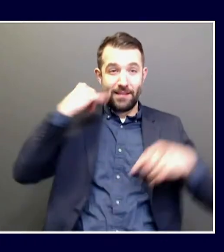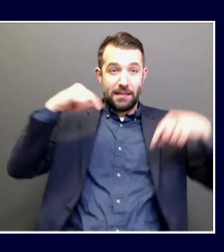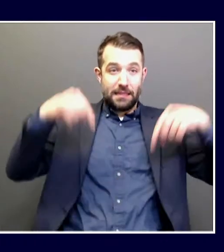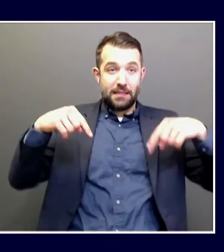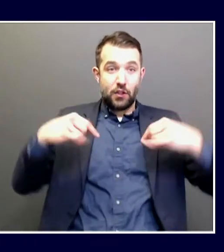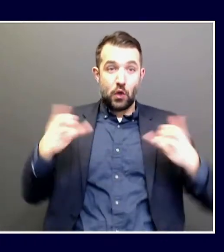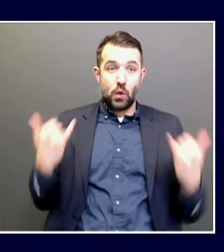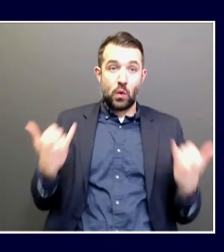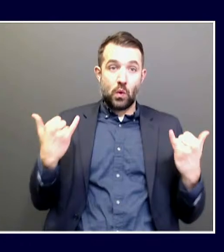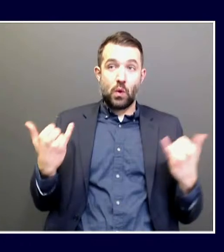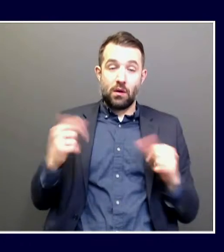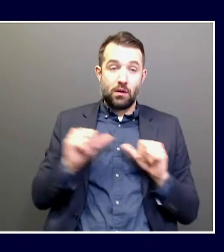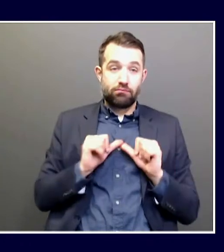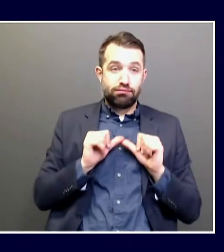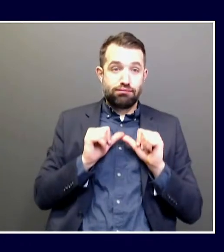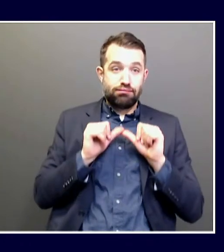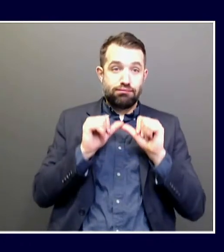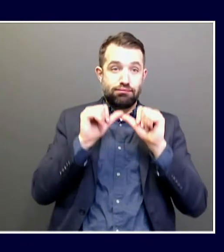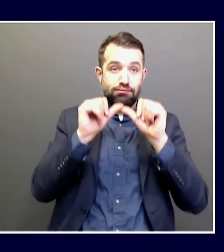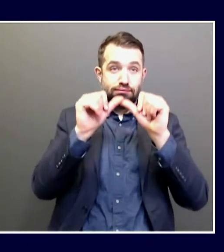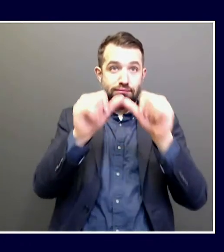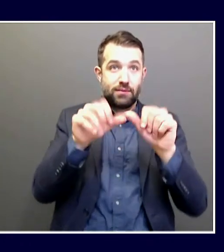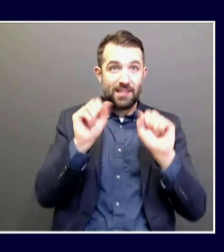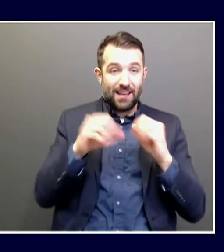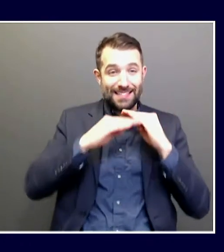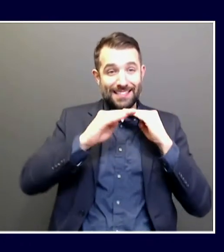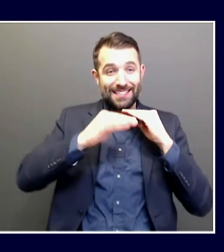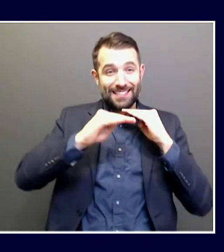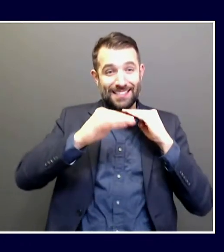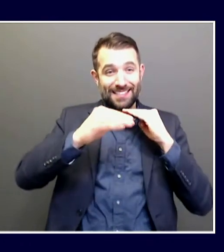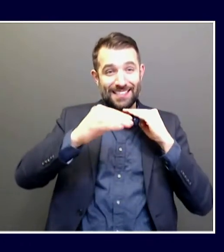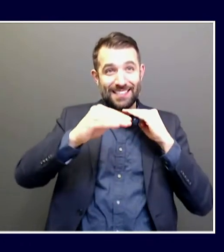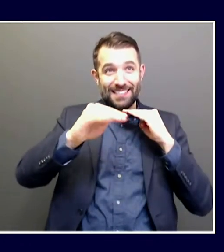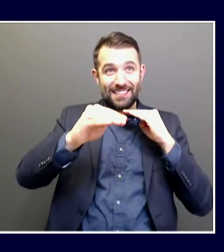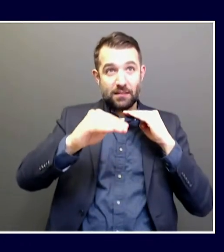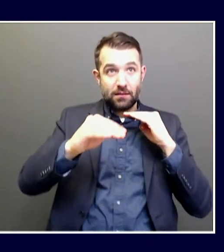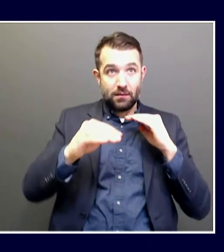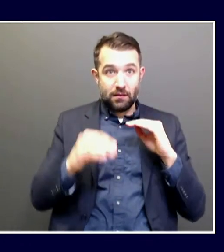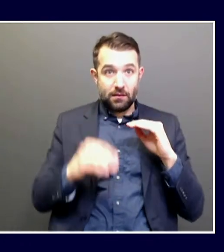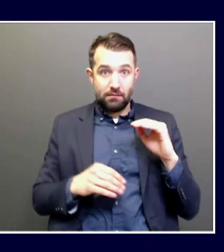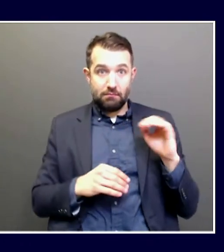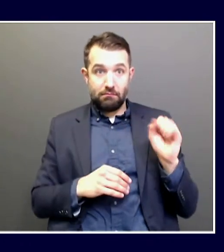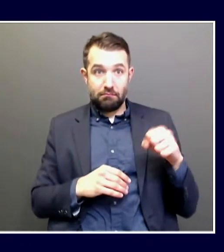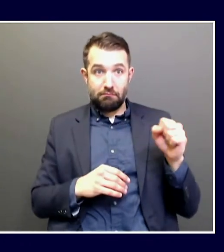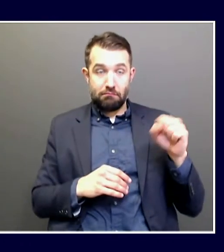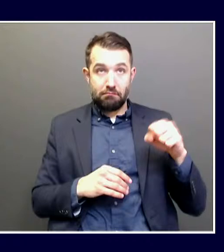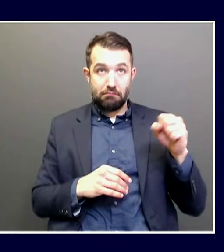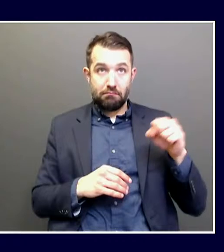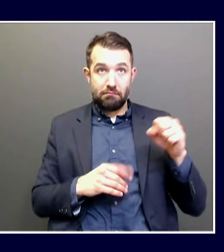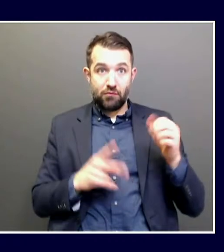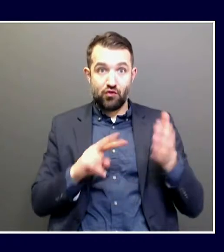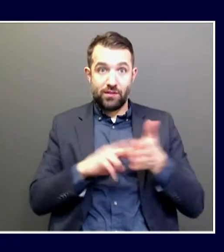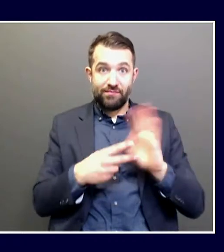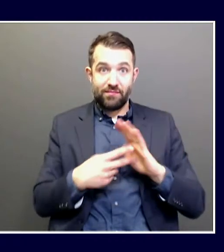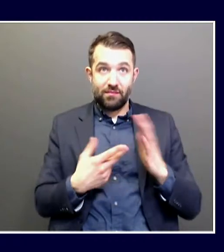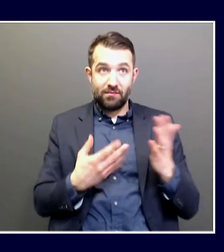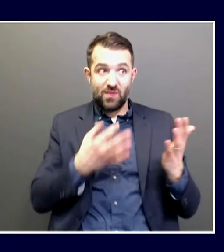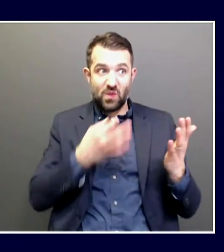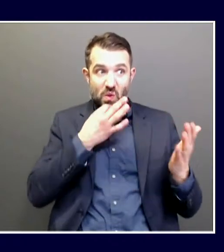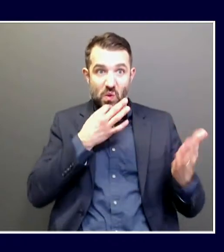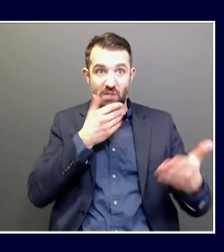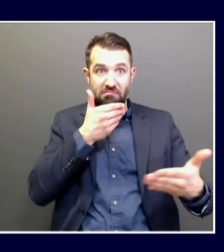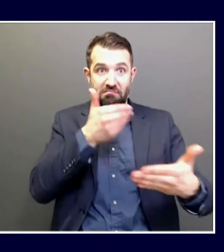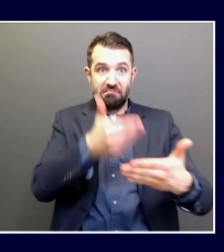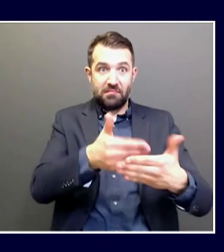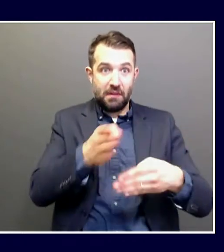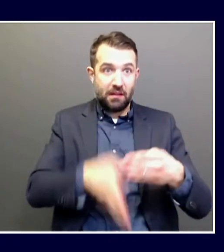sustainable? And if the answer to that is yes, then it's reasonable to think you're in an endemic state. If the answer to that is no, then you're not there yet. I